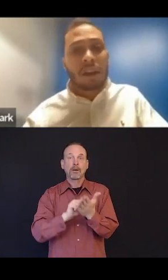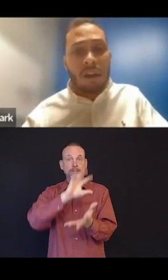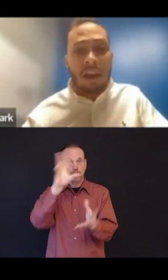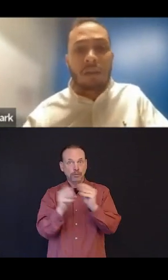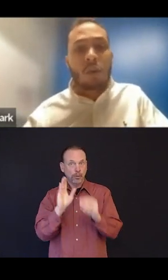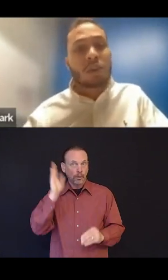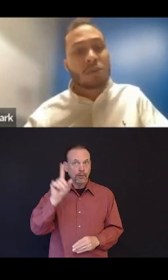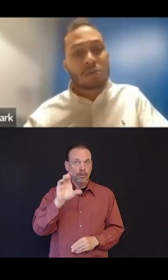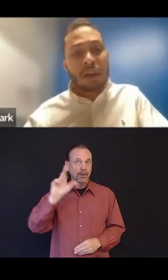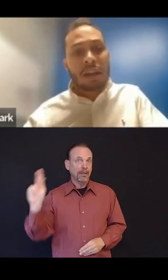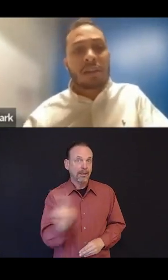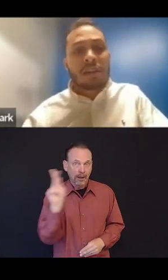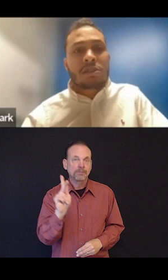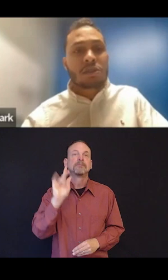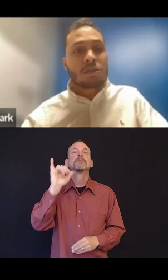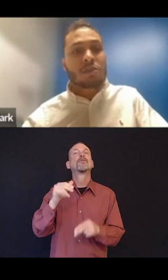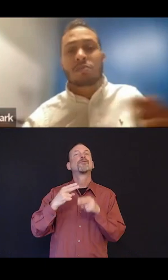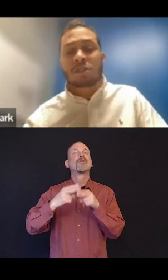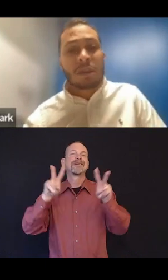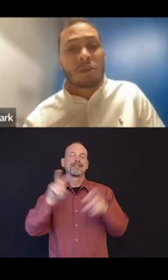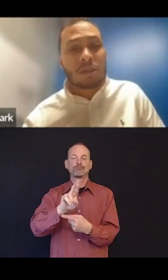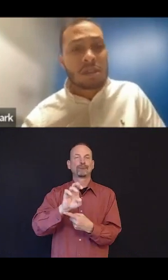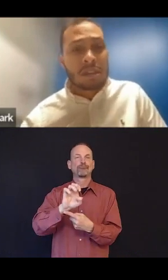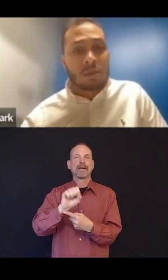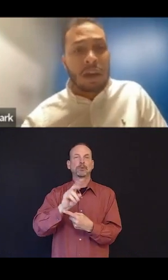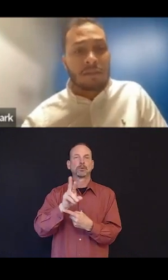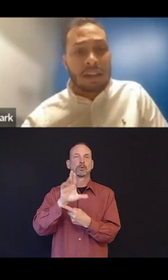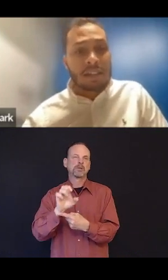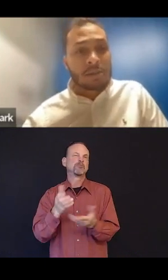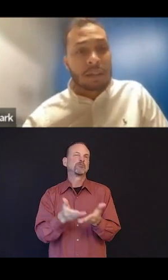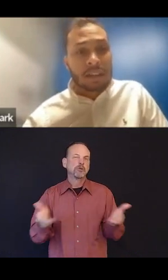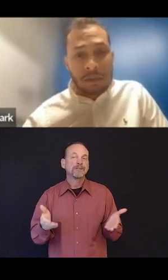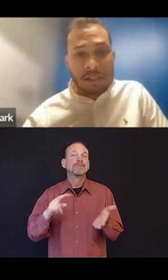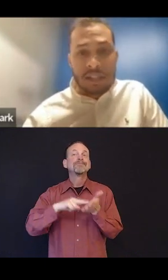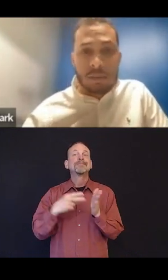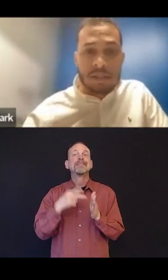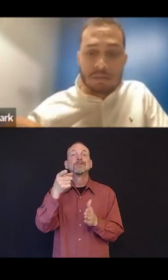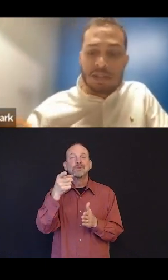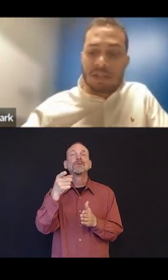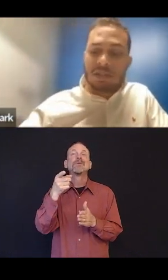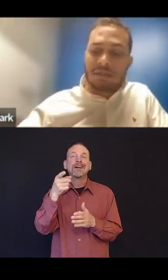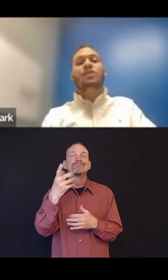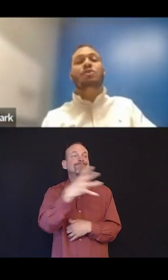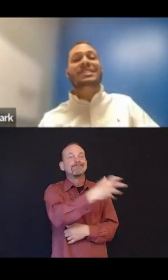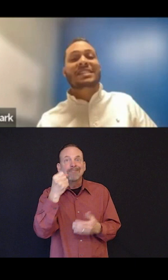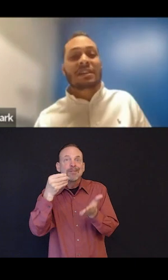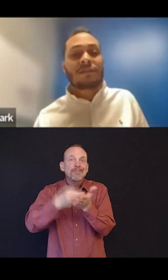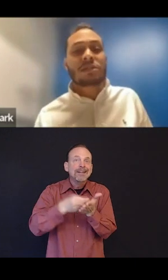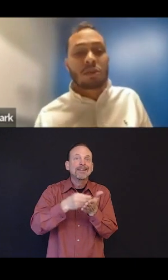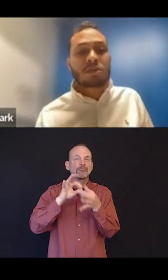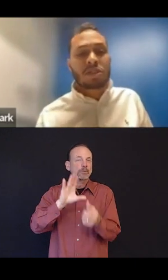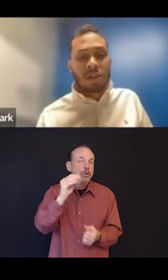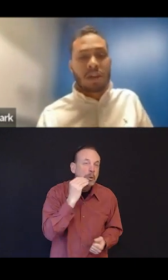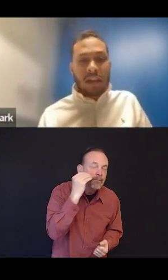and move money around or use money to spend on some of these qualified disability expenses that we just mentioned. If you